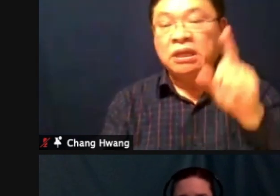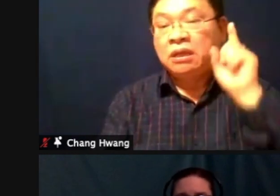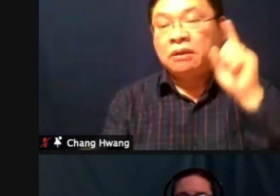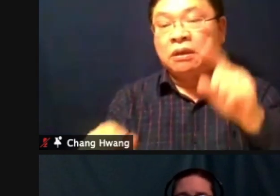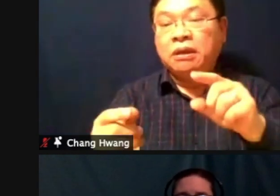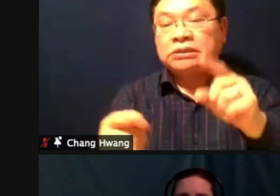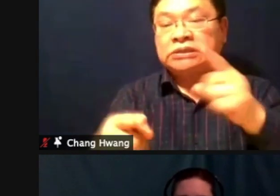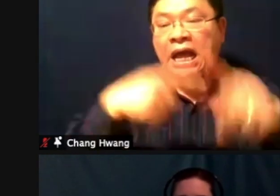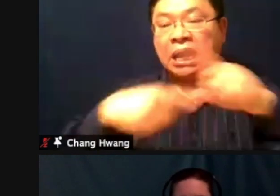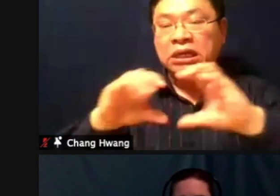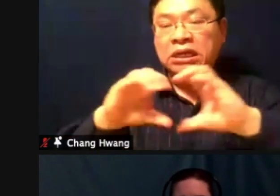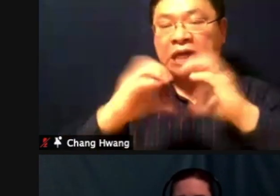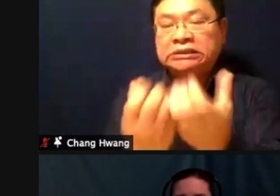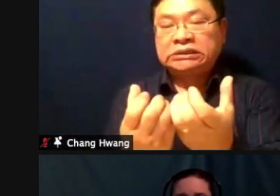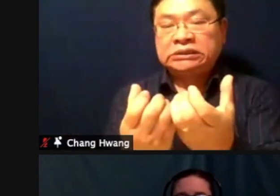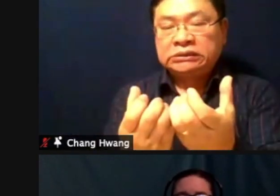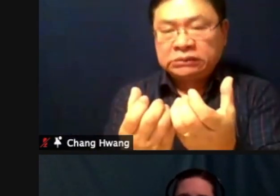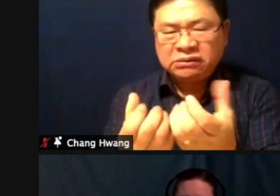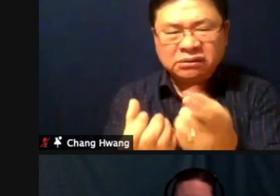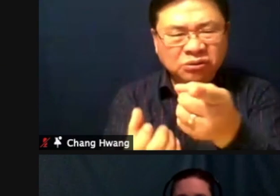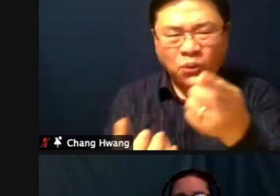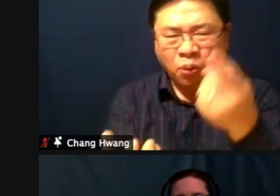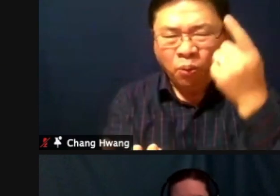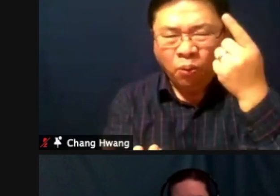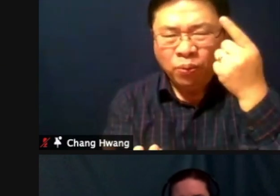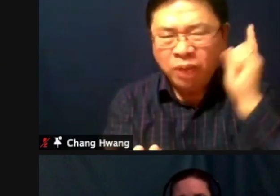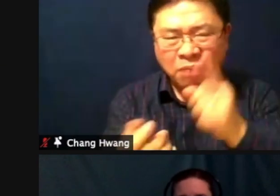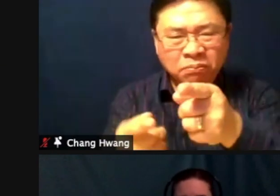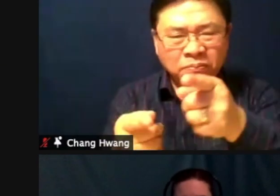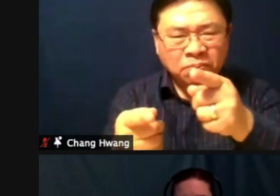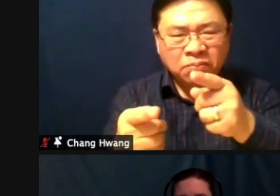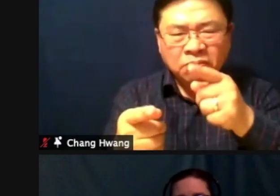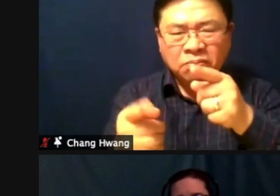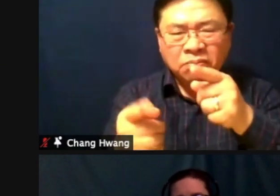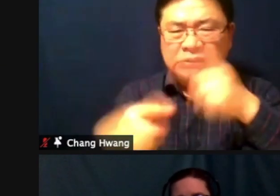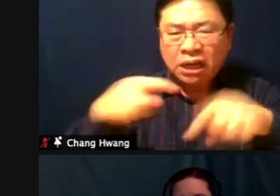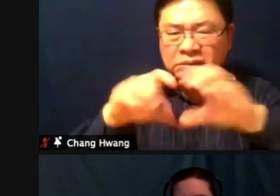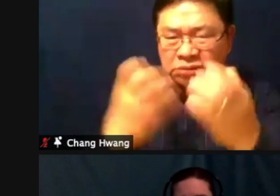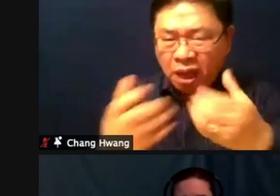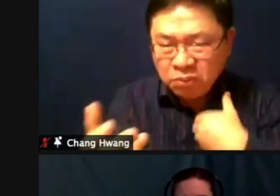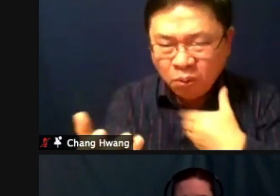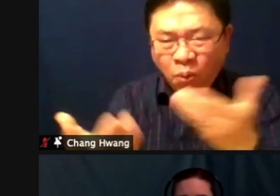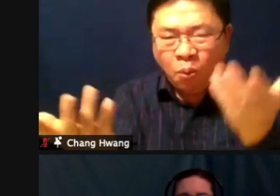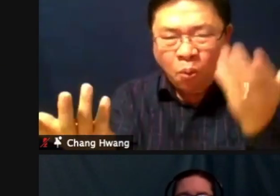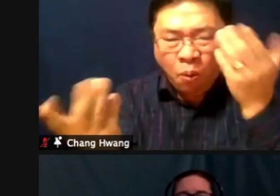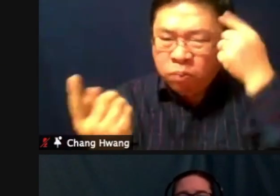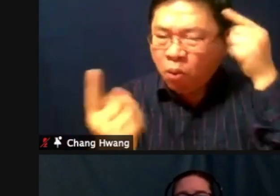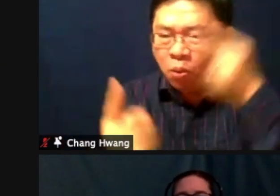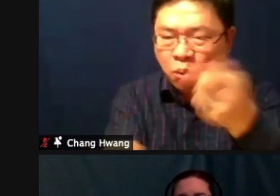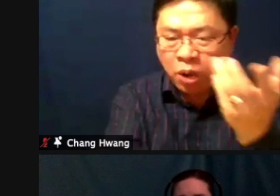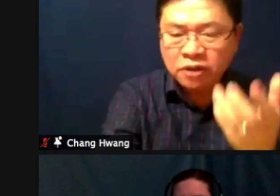newspaper, that printing, had information about sign language classes advertised